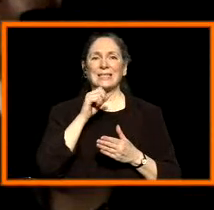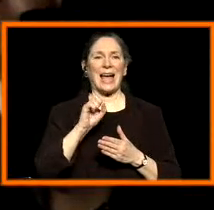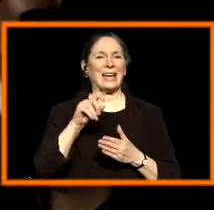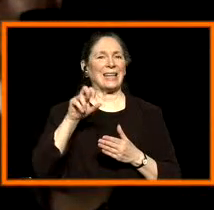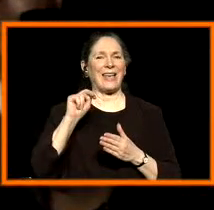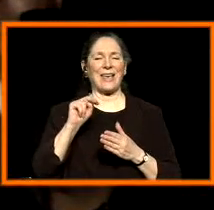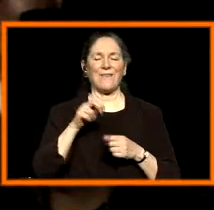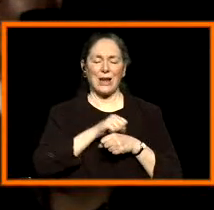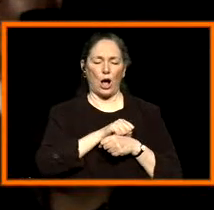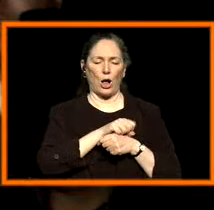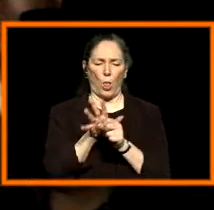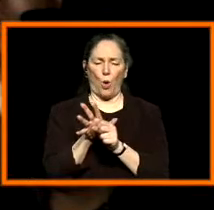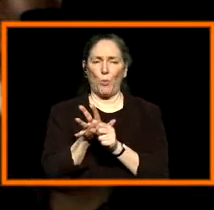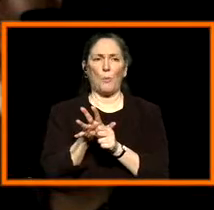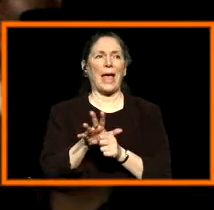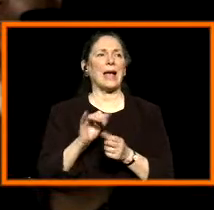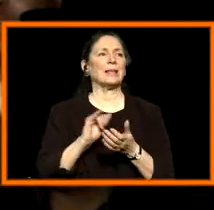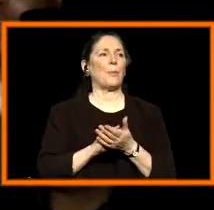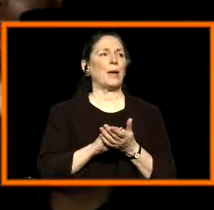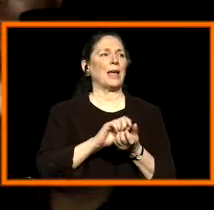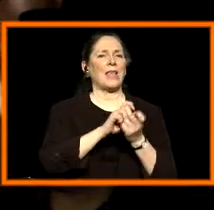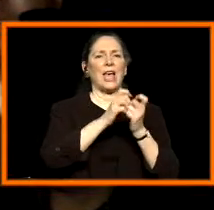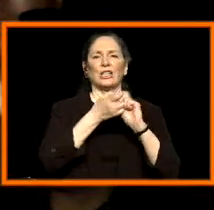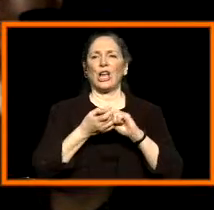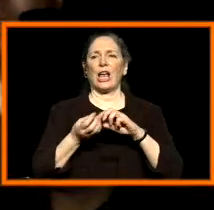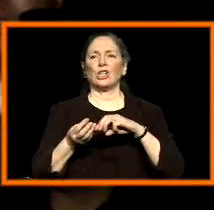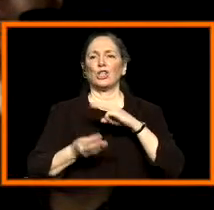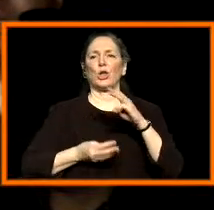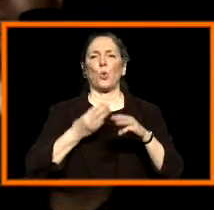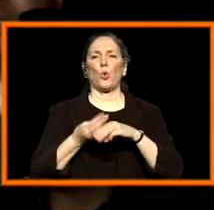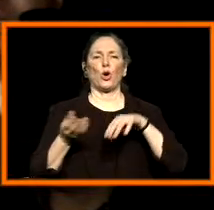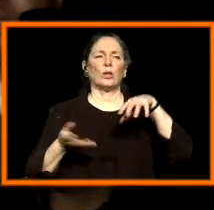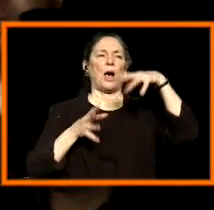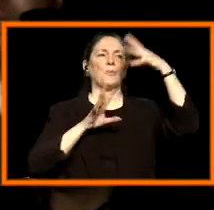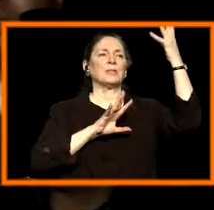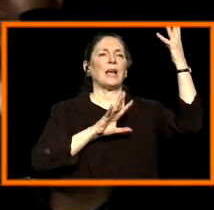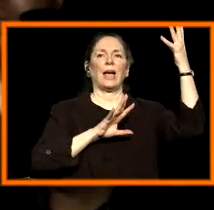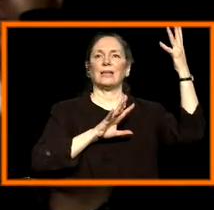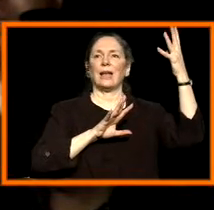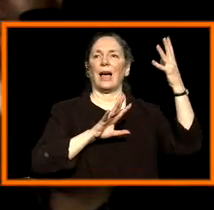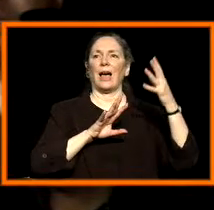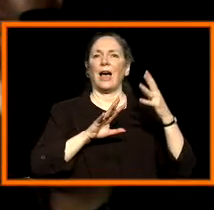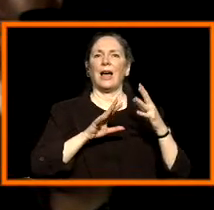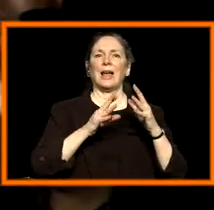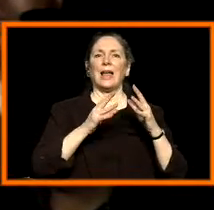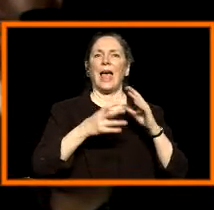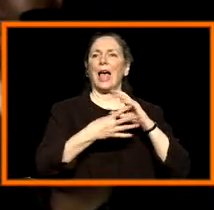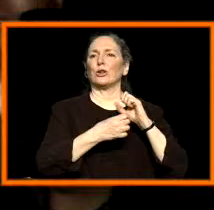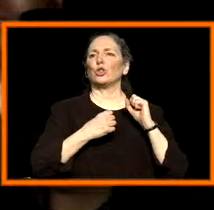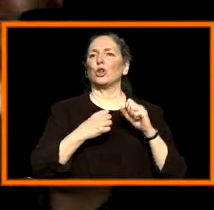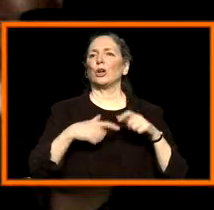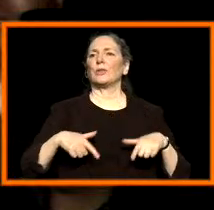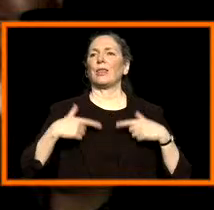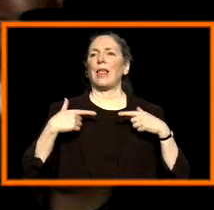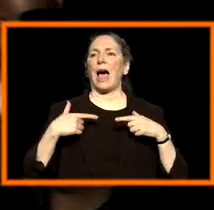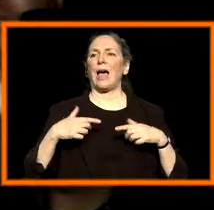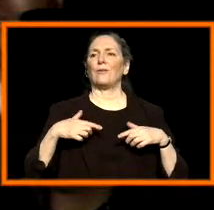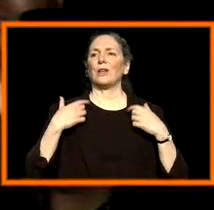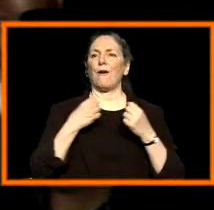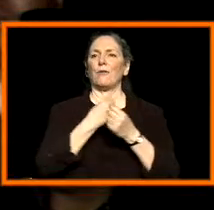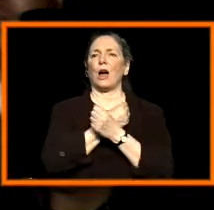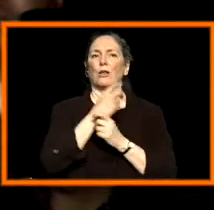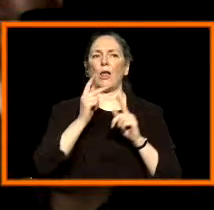a global pandemic that turned our worlds upside down and stole the lives of our loved